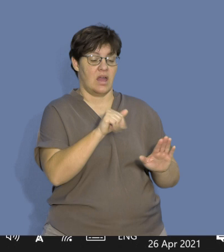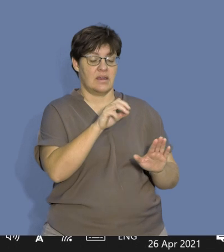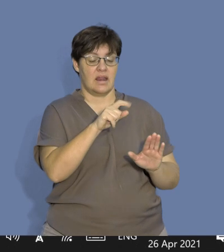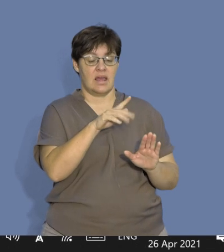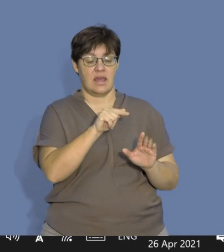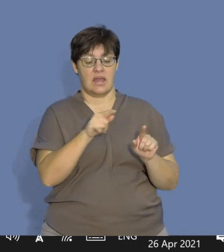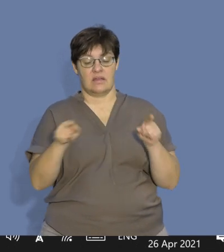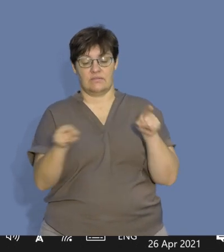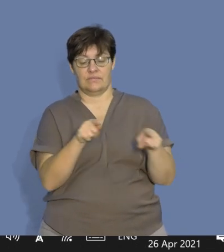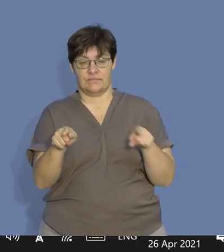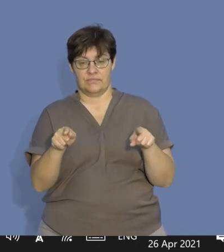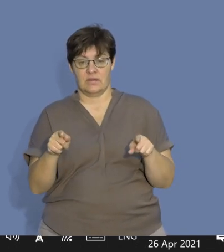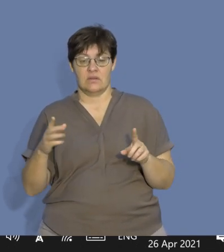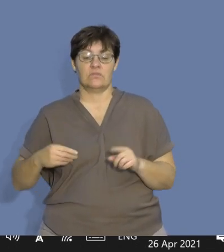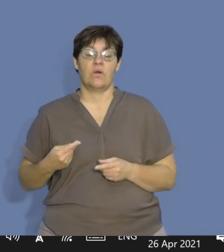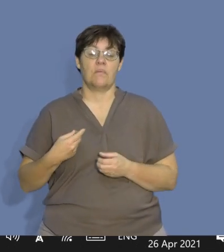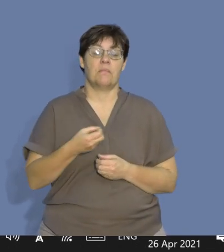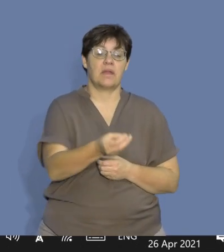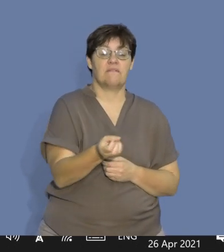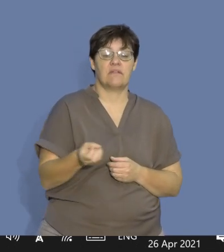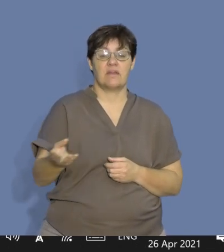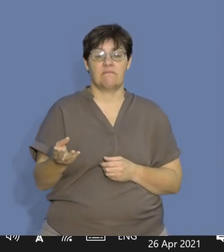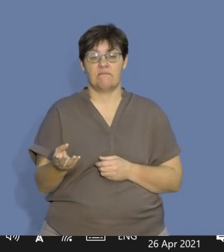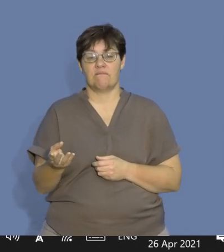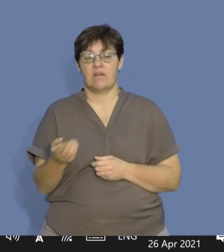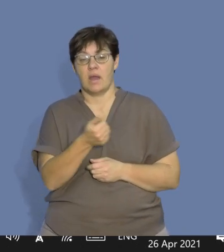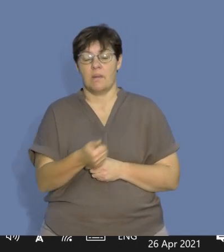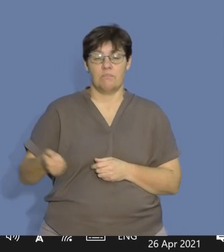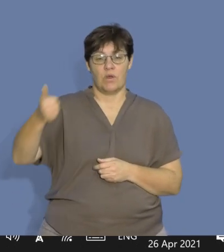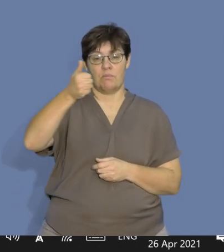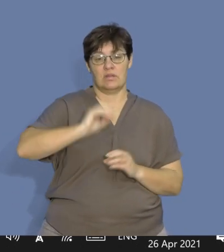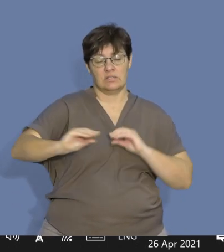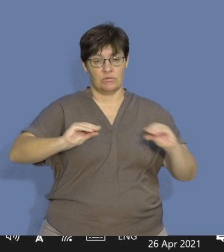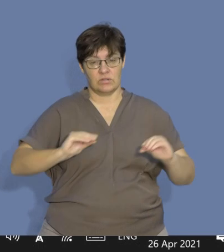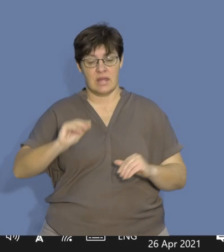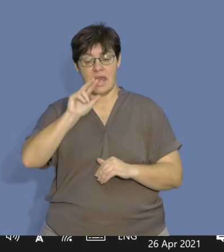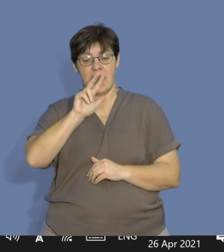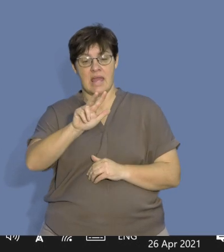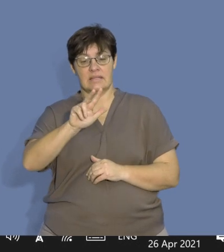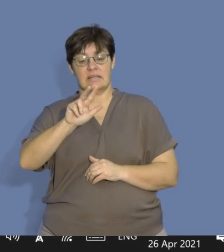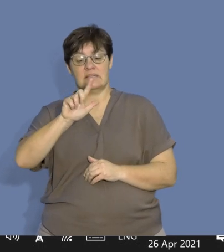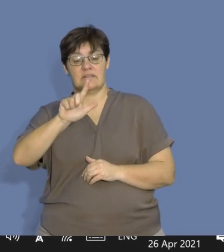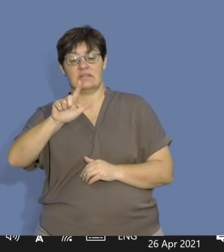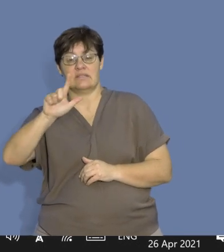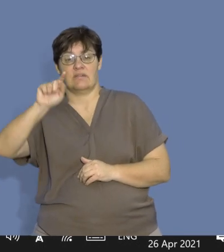437,000. And in total, thus far, we've given our partners, our primary distribution,